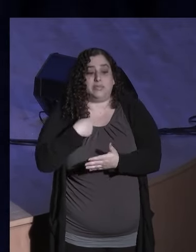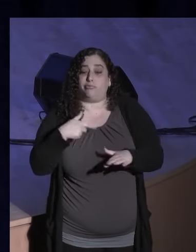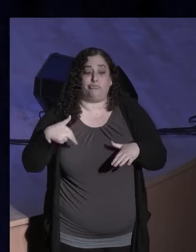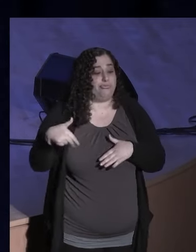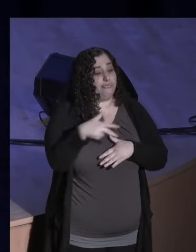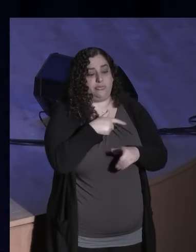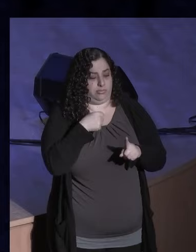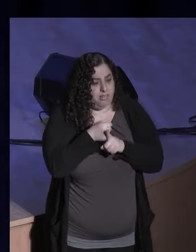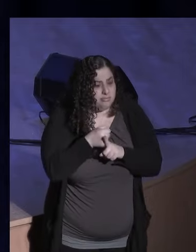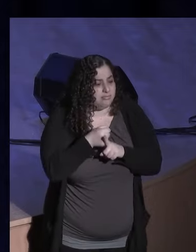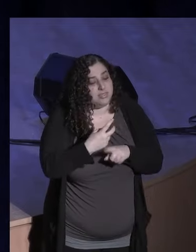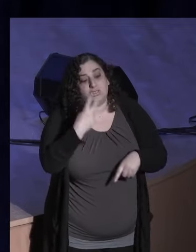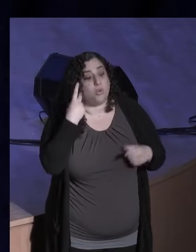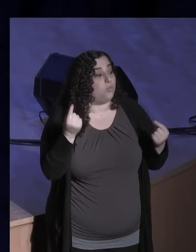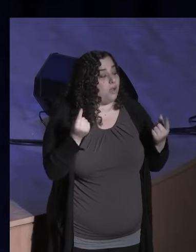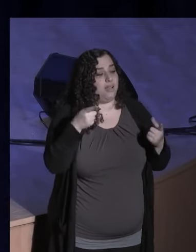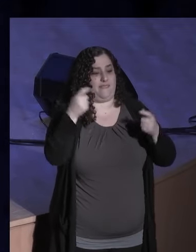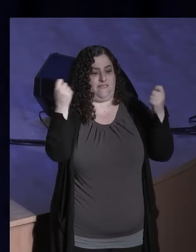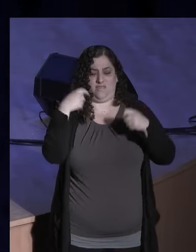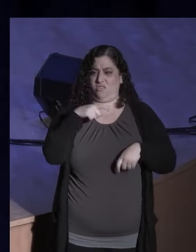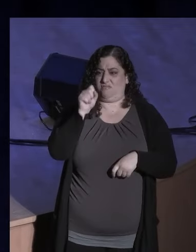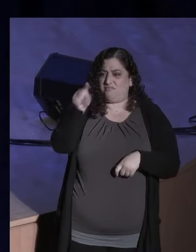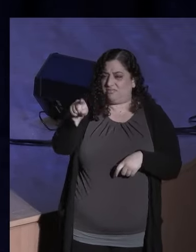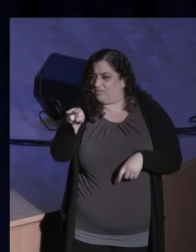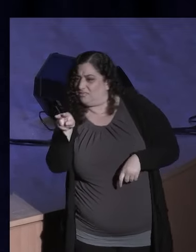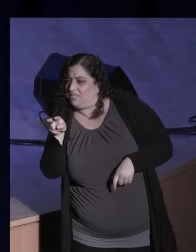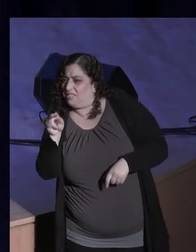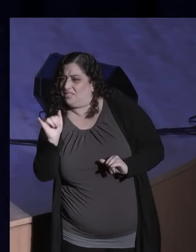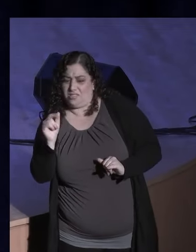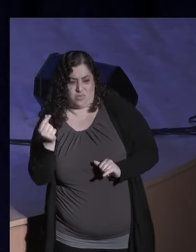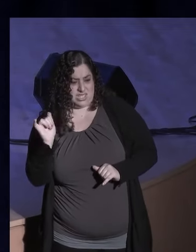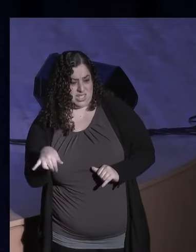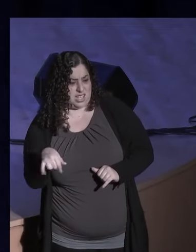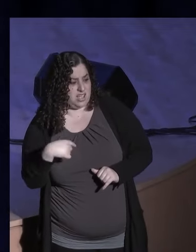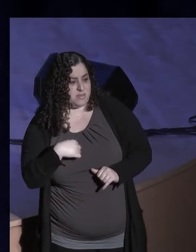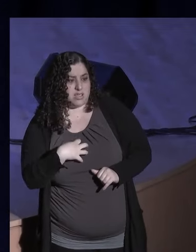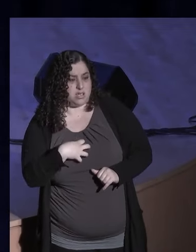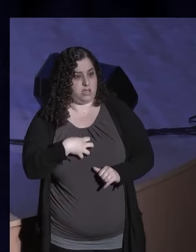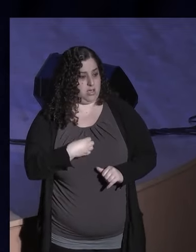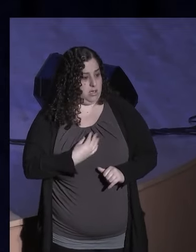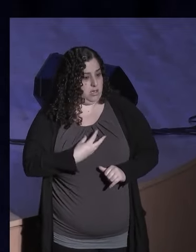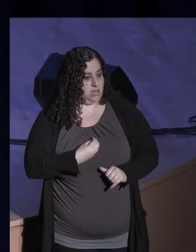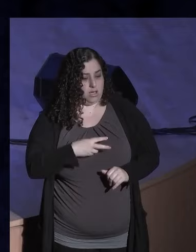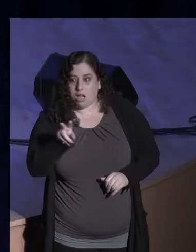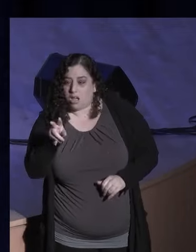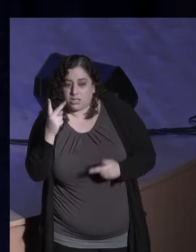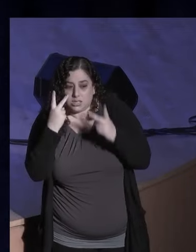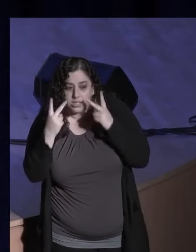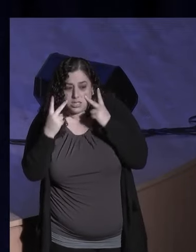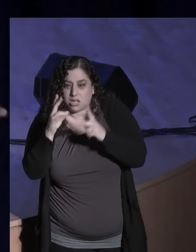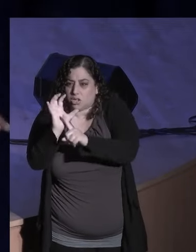The opportunity to understand culture, the opportunity to see culture in all its dimensions, music,